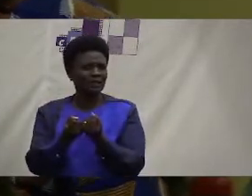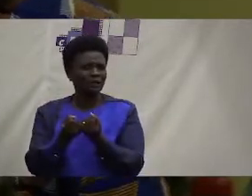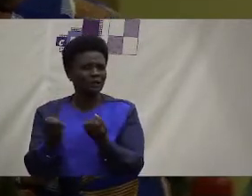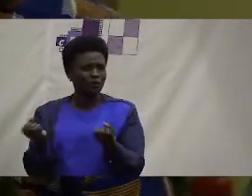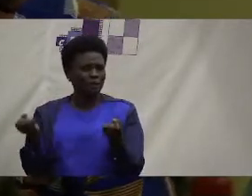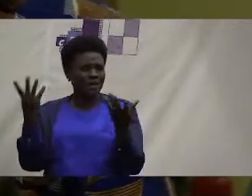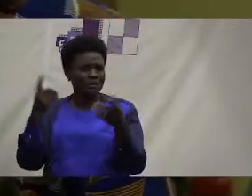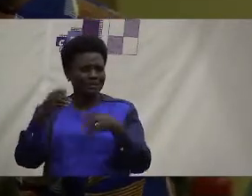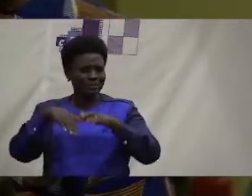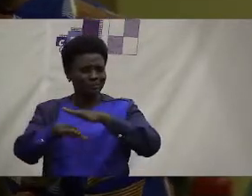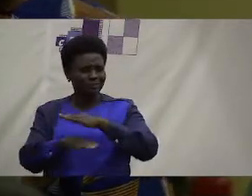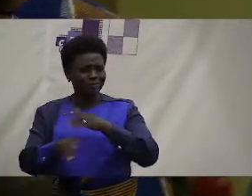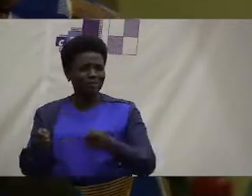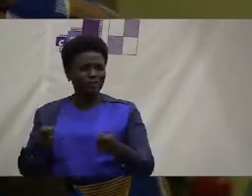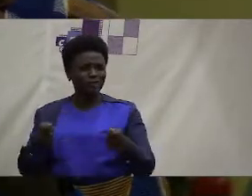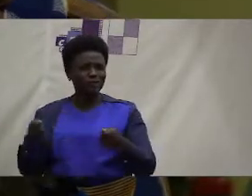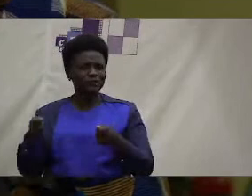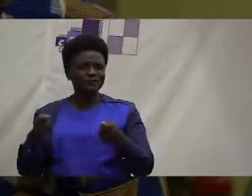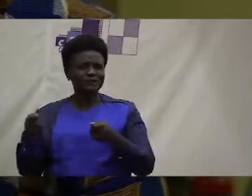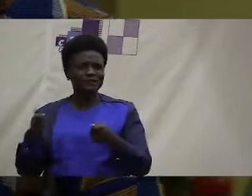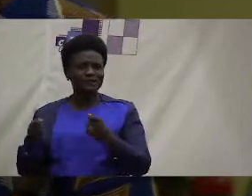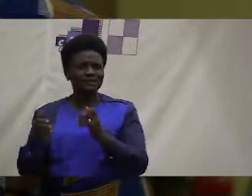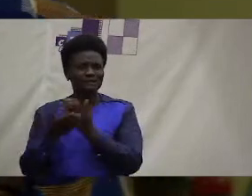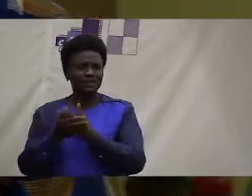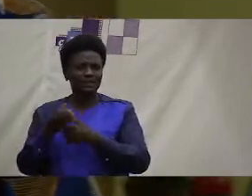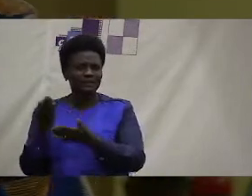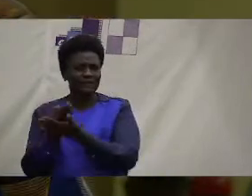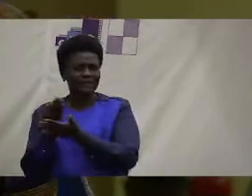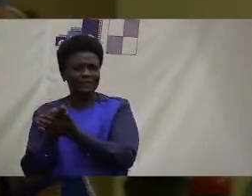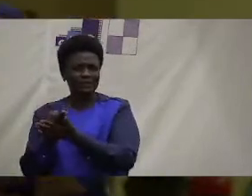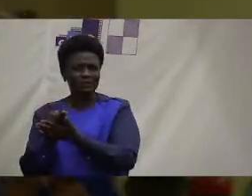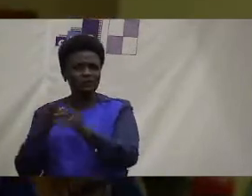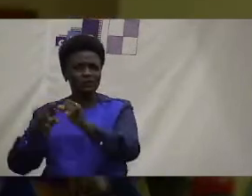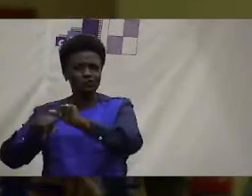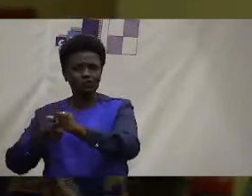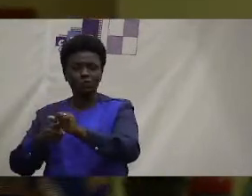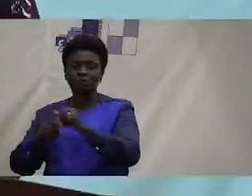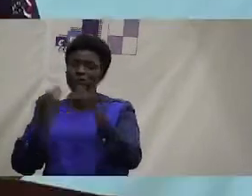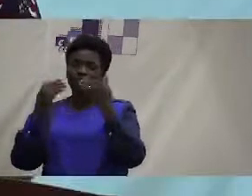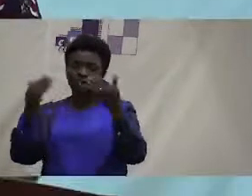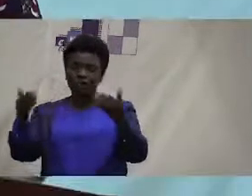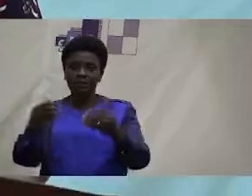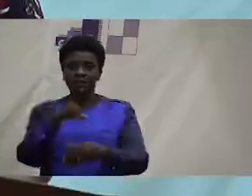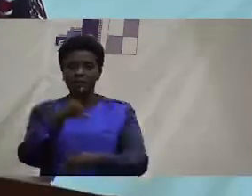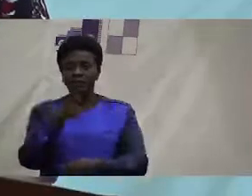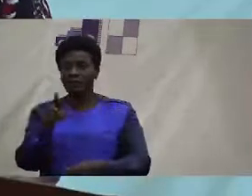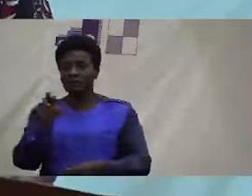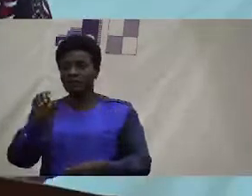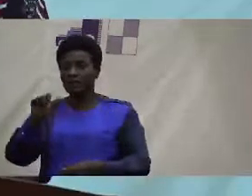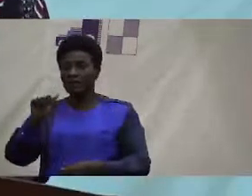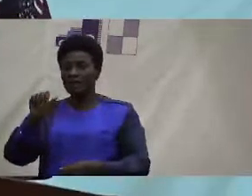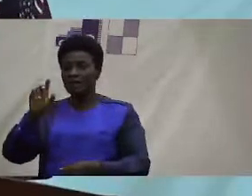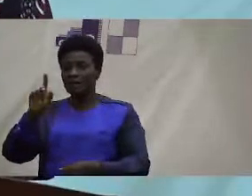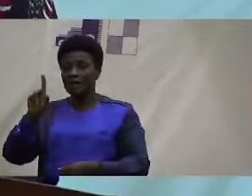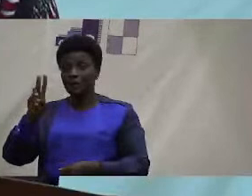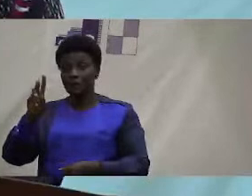control, you know, from our funders and sources. Thank Dr. Akwete, thank you. Do we have any other